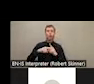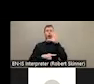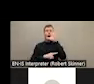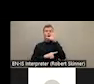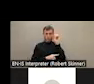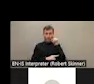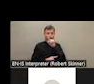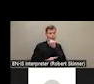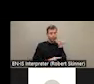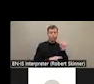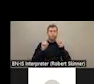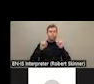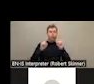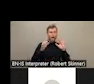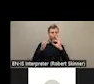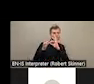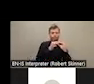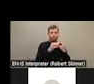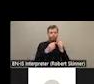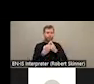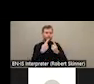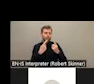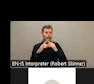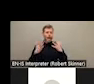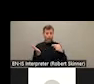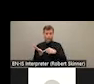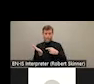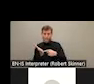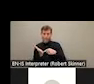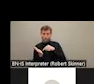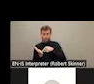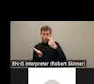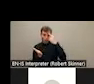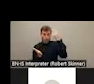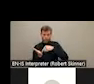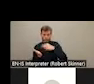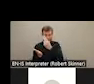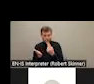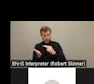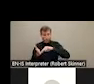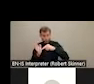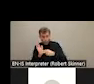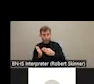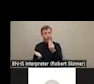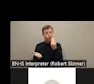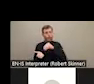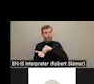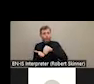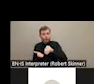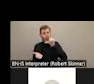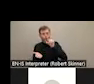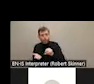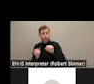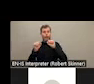of technological products, devices, services, as well as capacity gaps. And we must